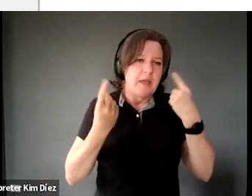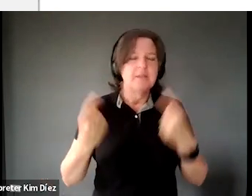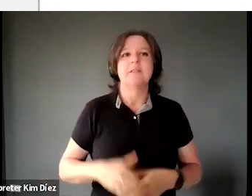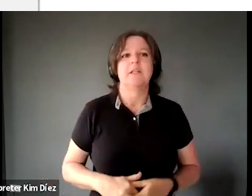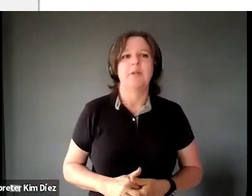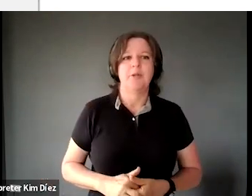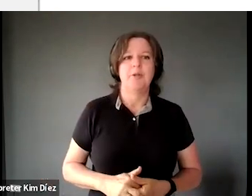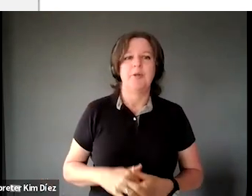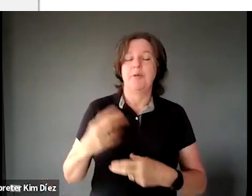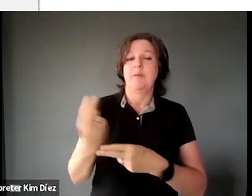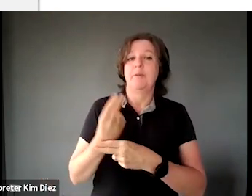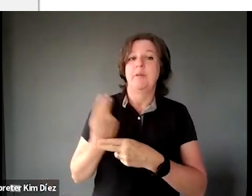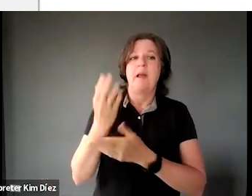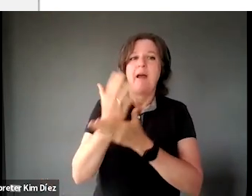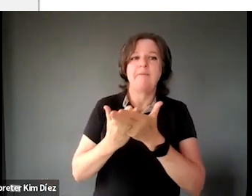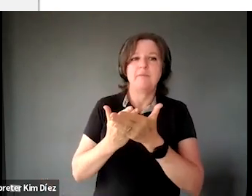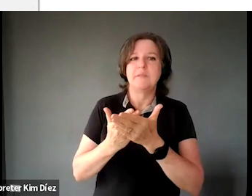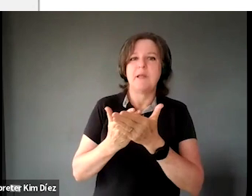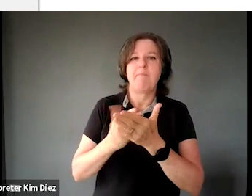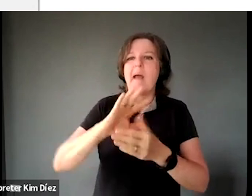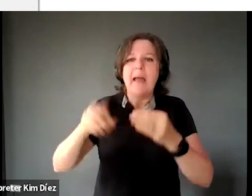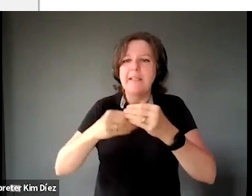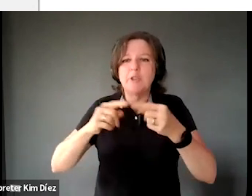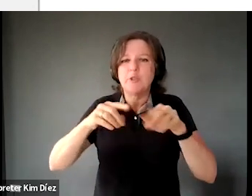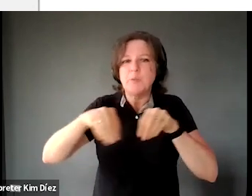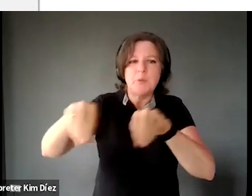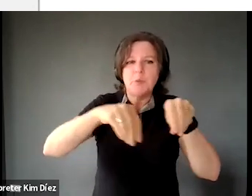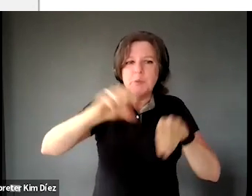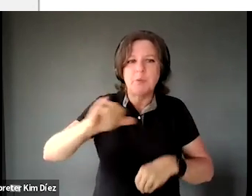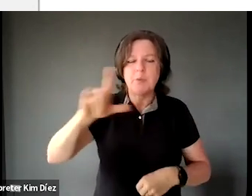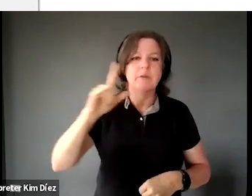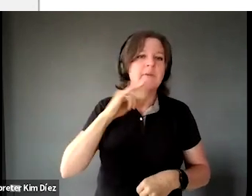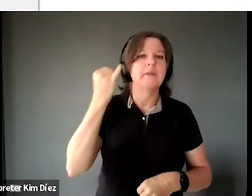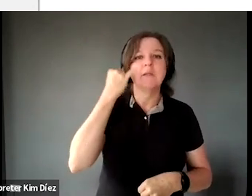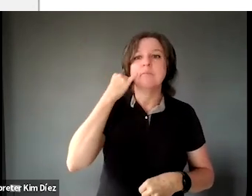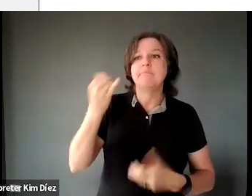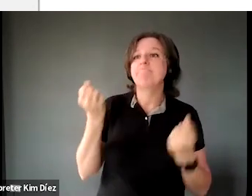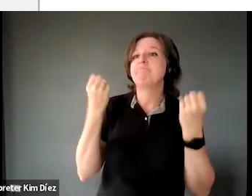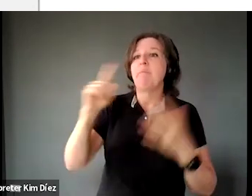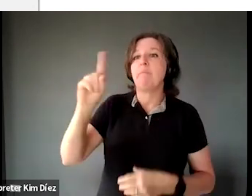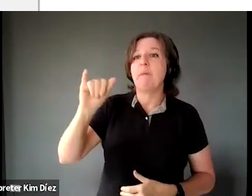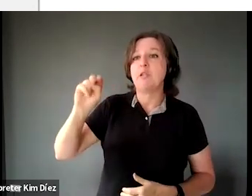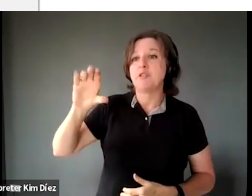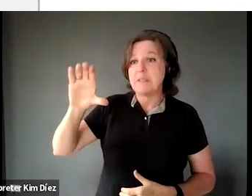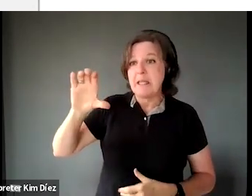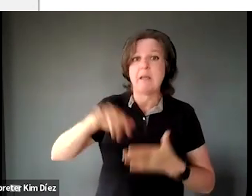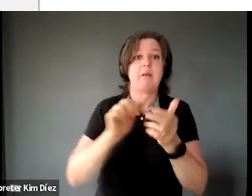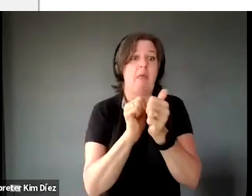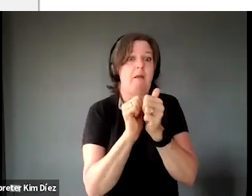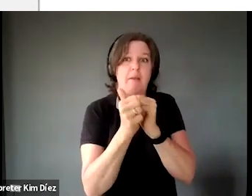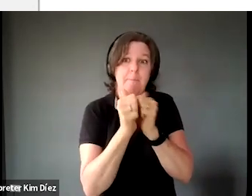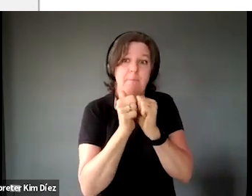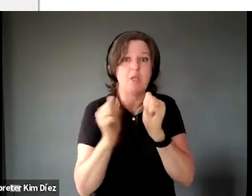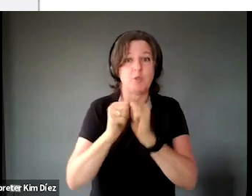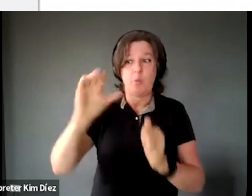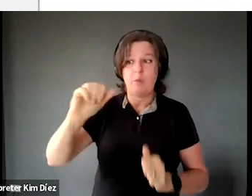happen if, let's say, we take into consideration the implement of a soil amendment. We talk a lot about zinc, for example,